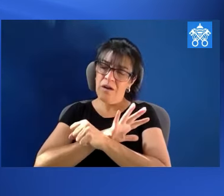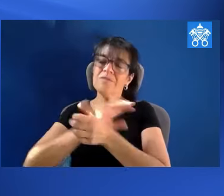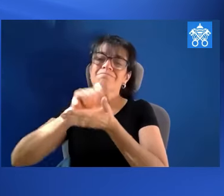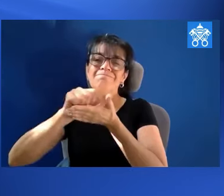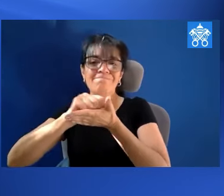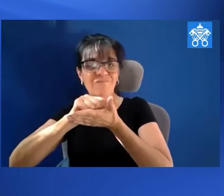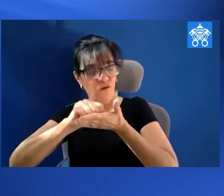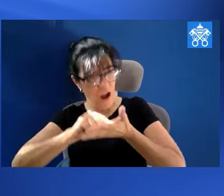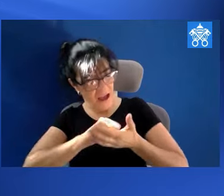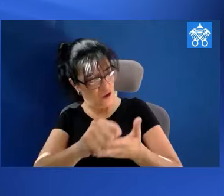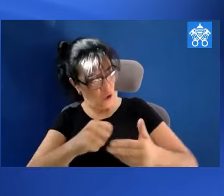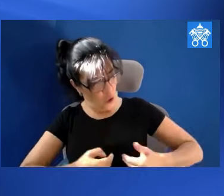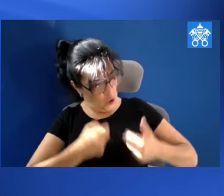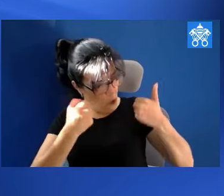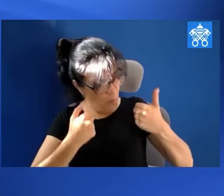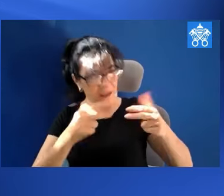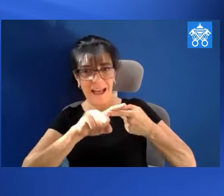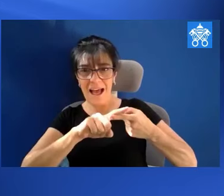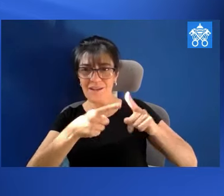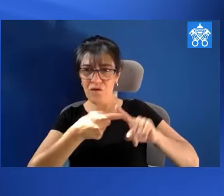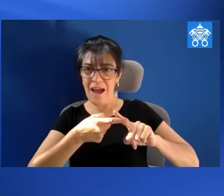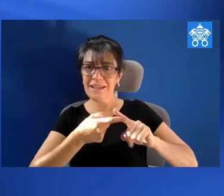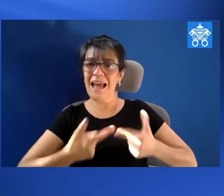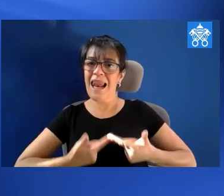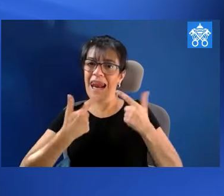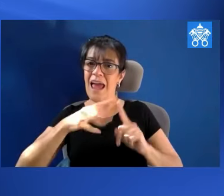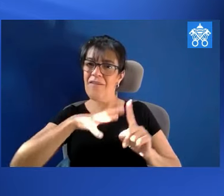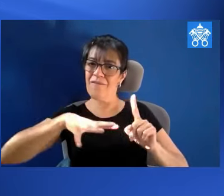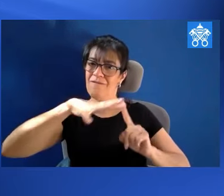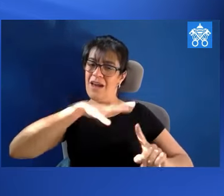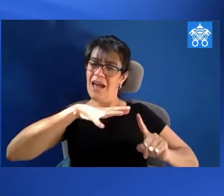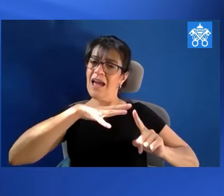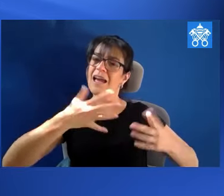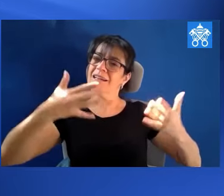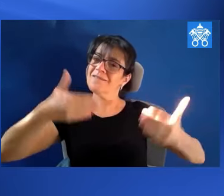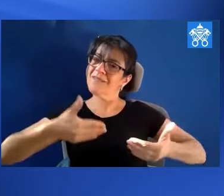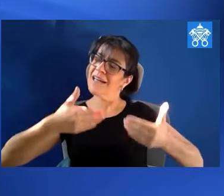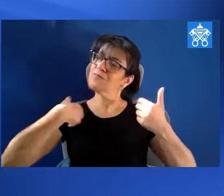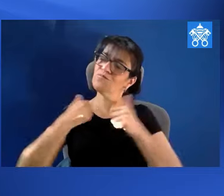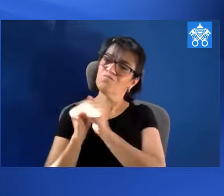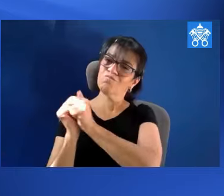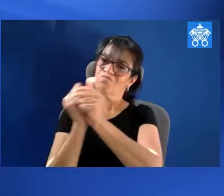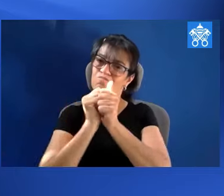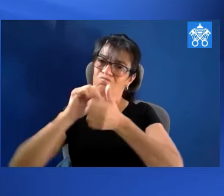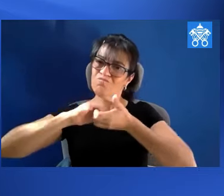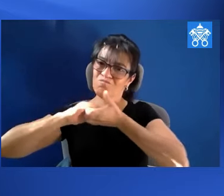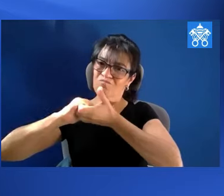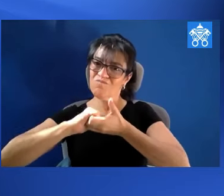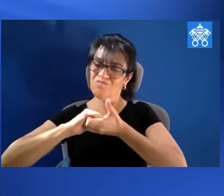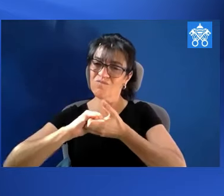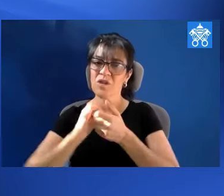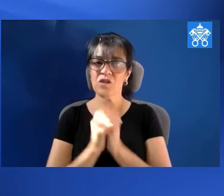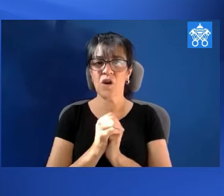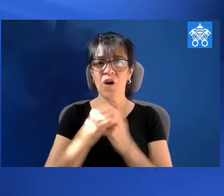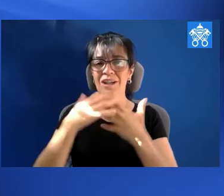speaks to humans as friends and lives among them, so that he might invite them and take them into fellowship with himself. Dear brothers